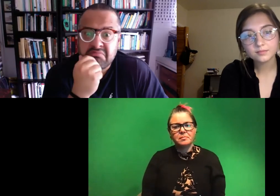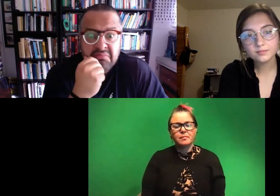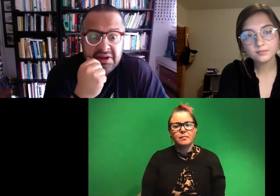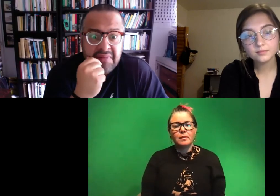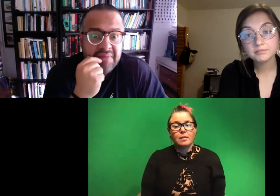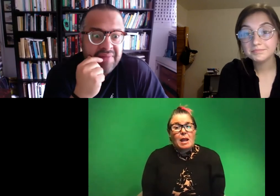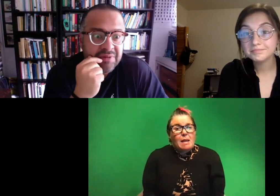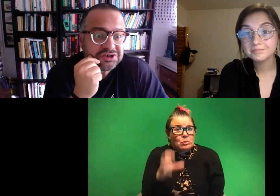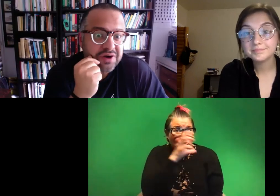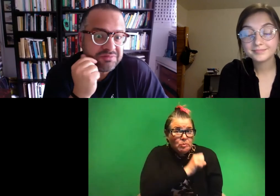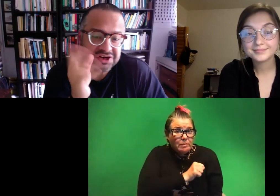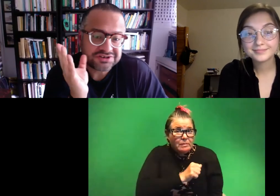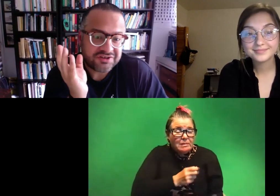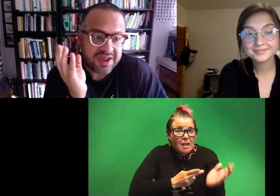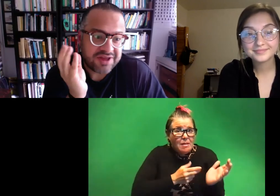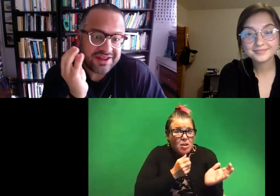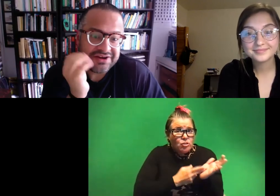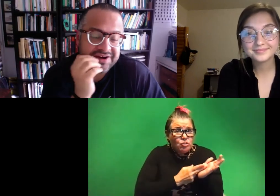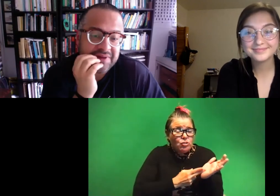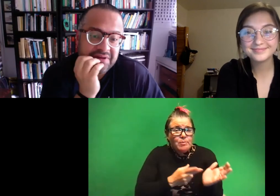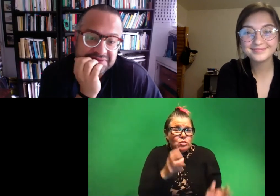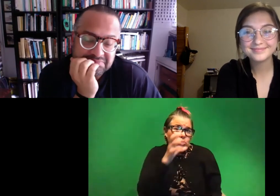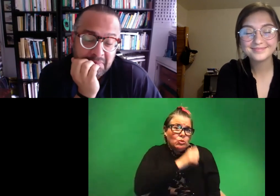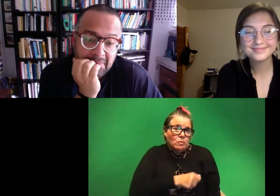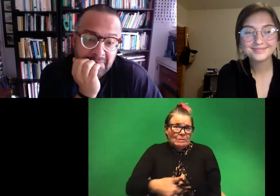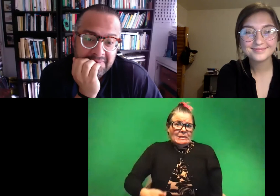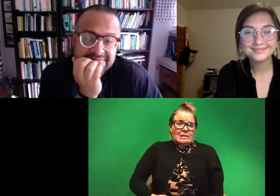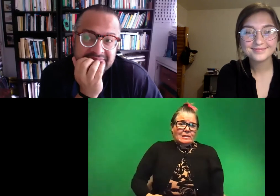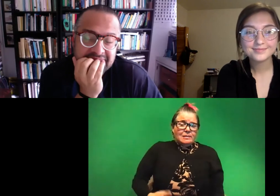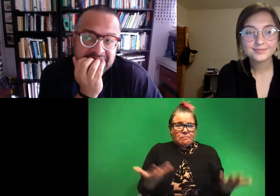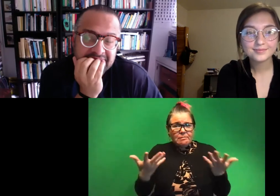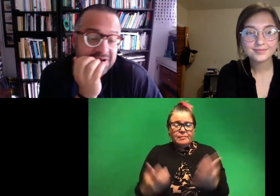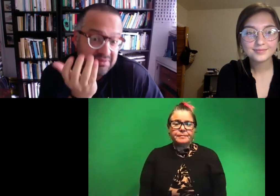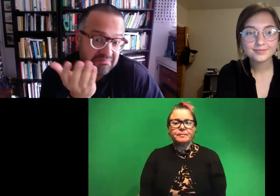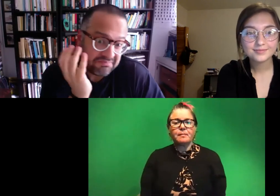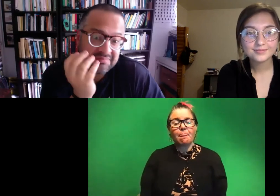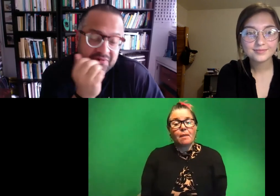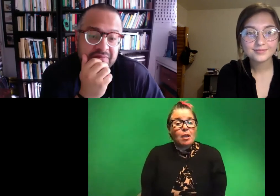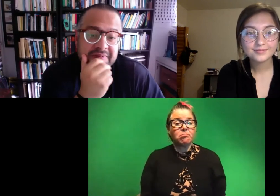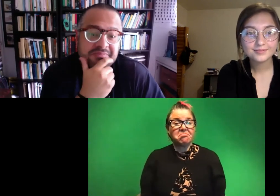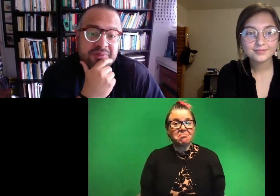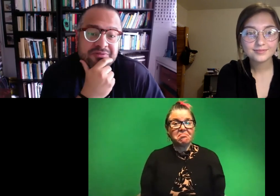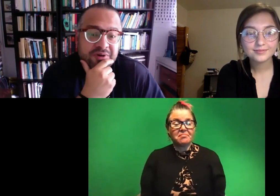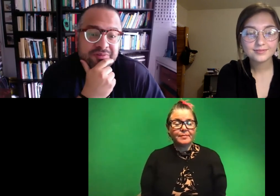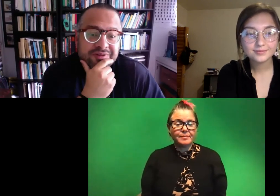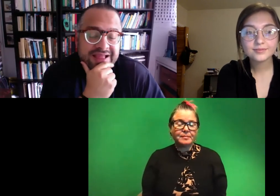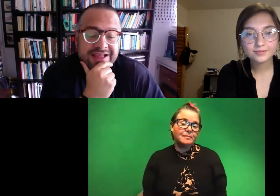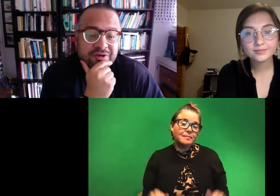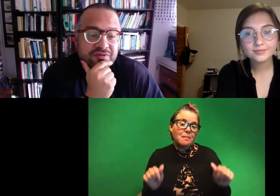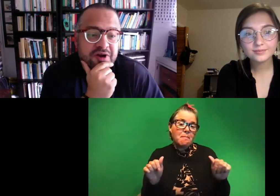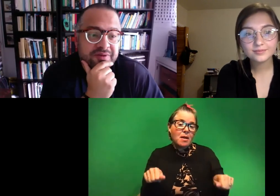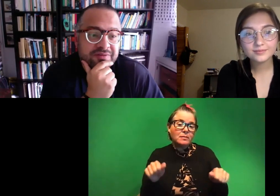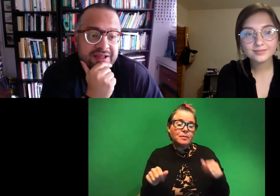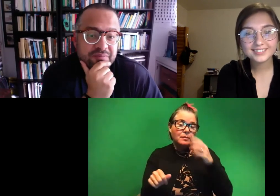but I'm not sure. I'm just speculating here. I'm not, but it's possible, like a